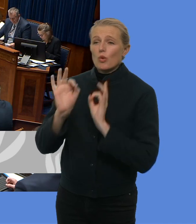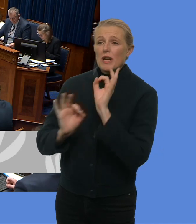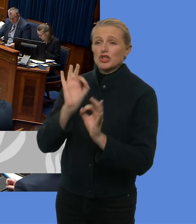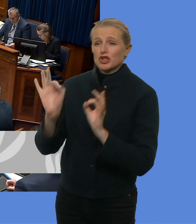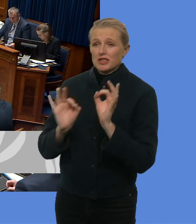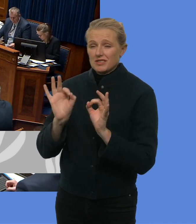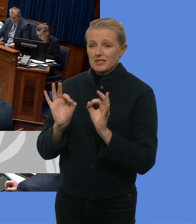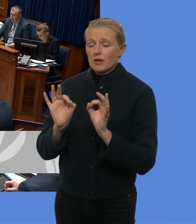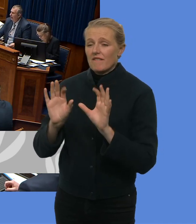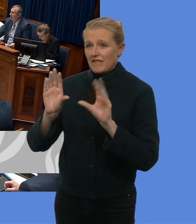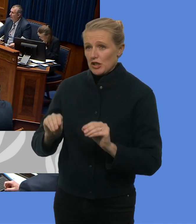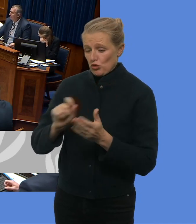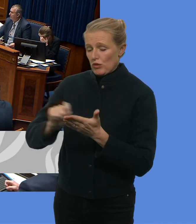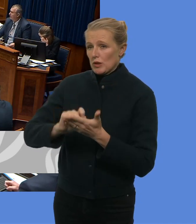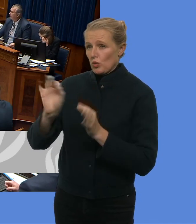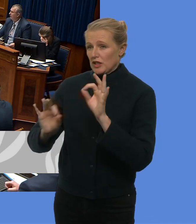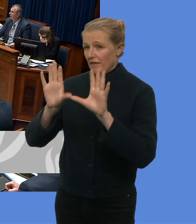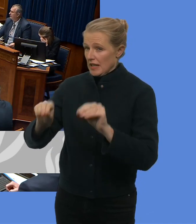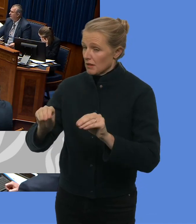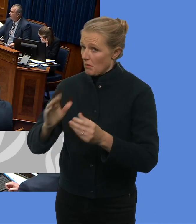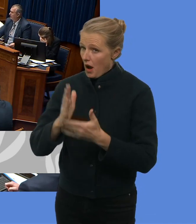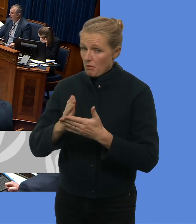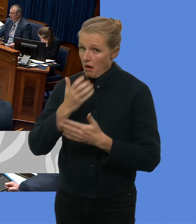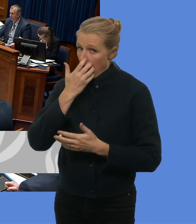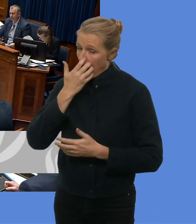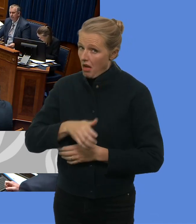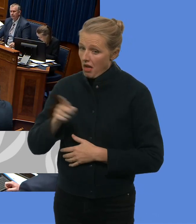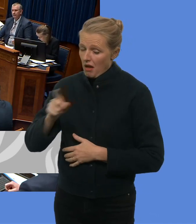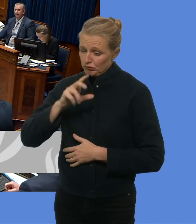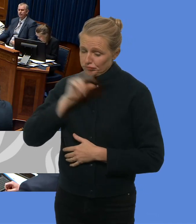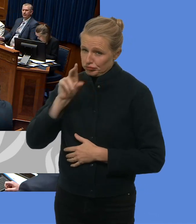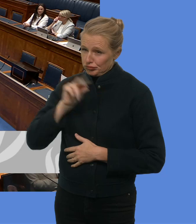good he's learning something. And we move to topical questions. I call Cara Hunter.